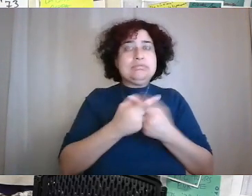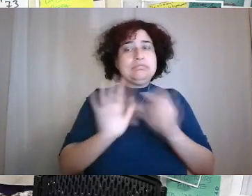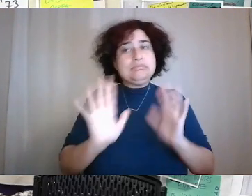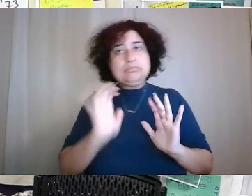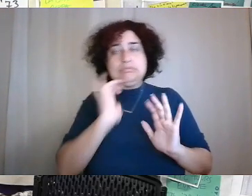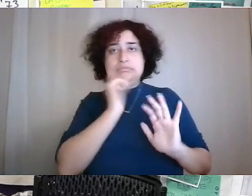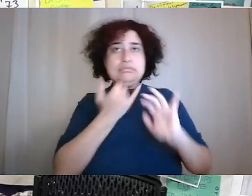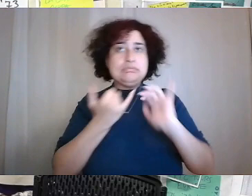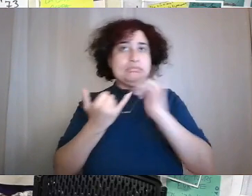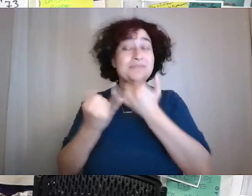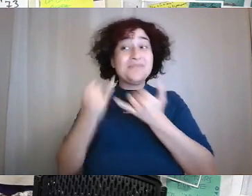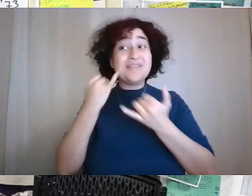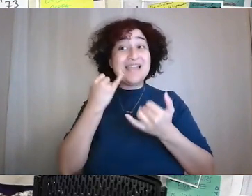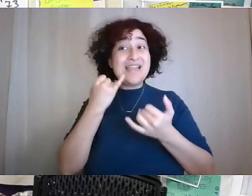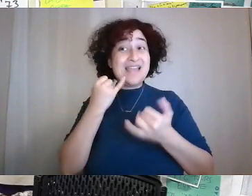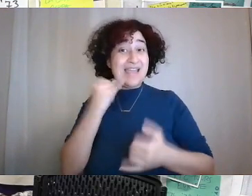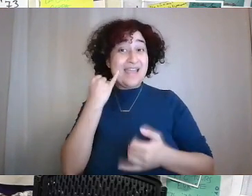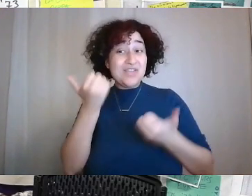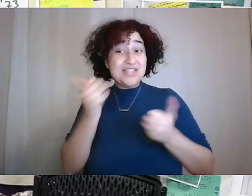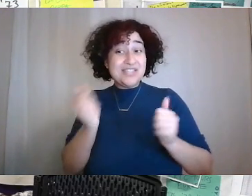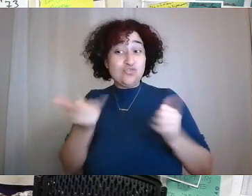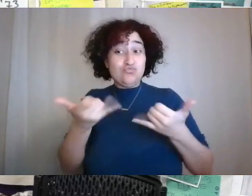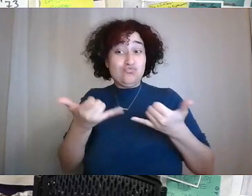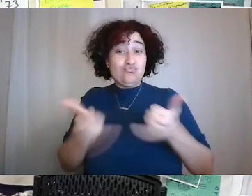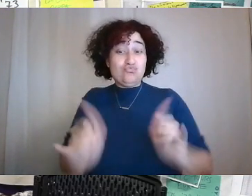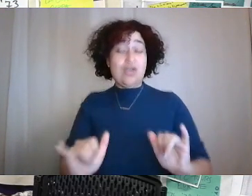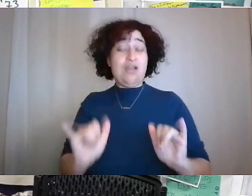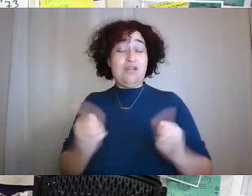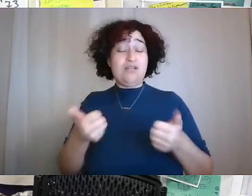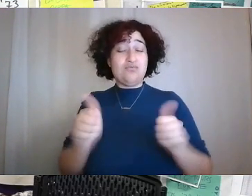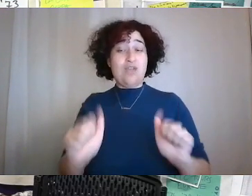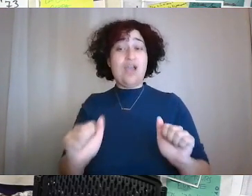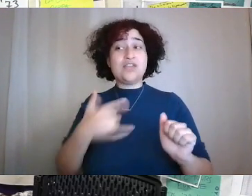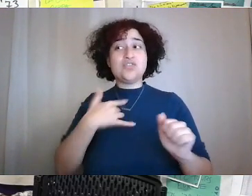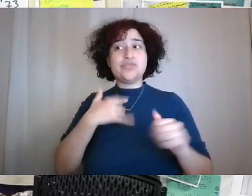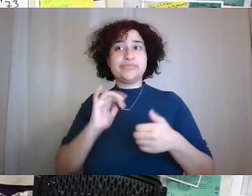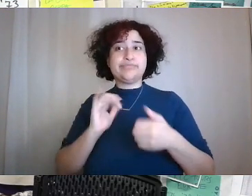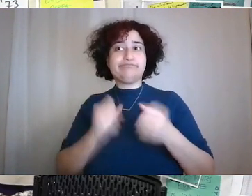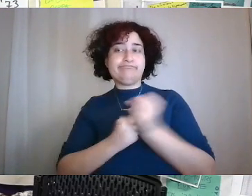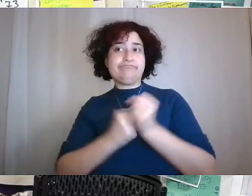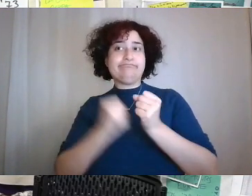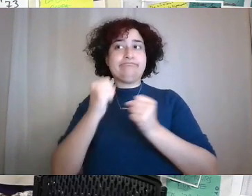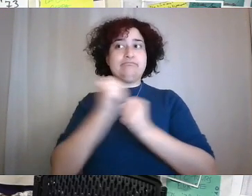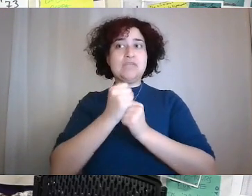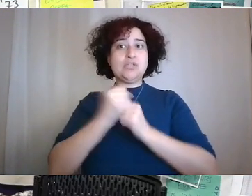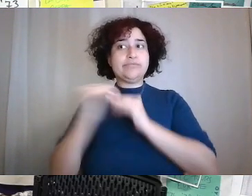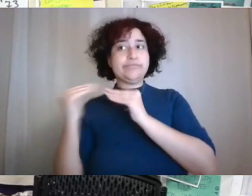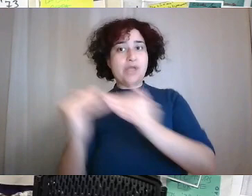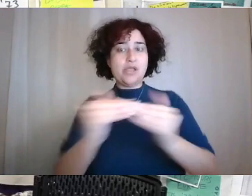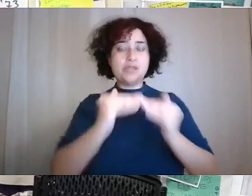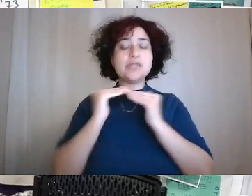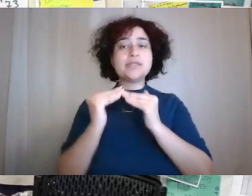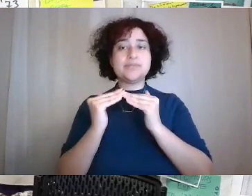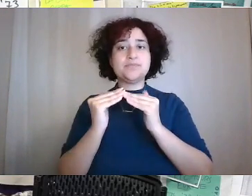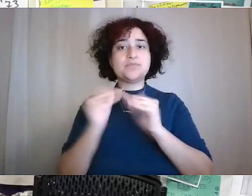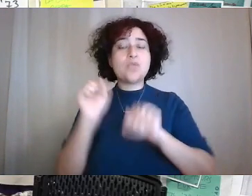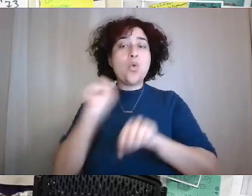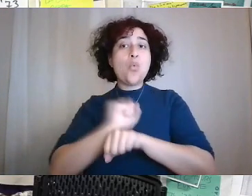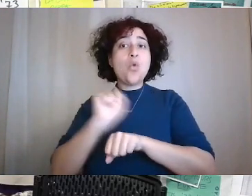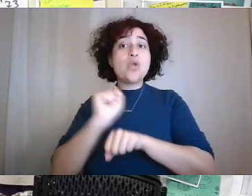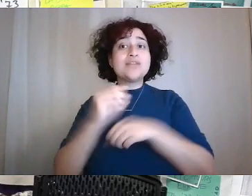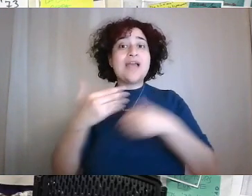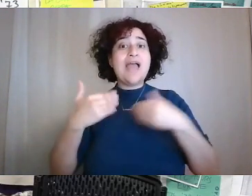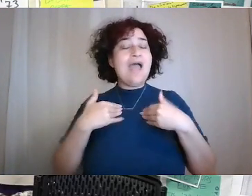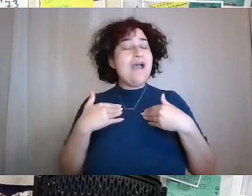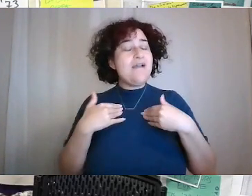build from a place of solidarity. Efforts to build diverse intergenerational movements will